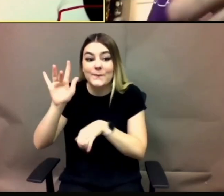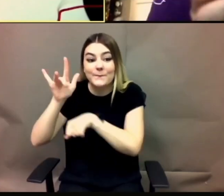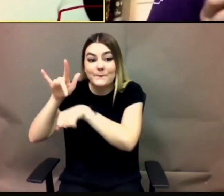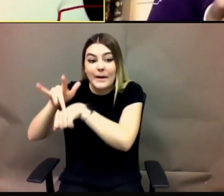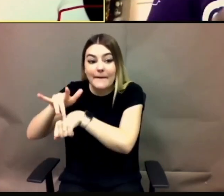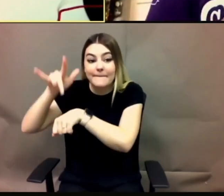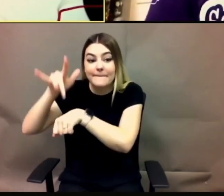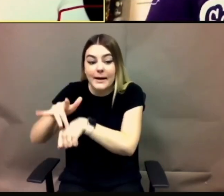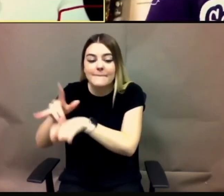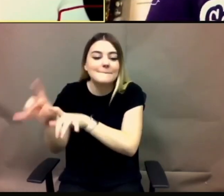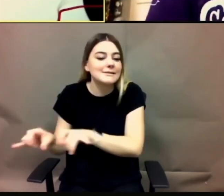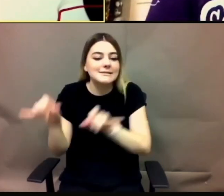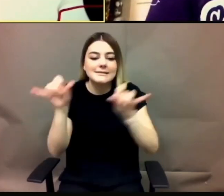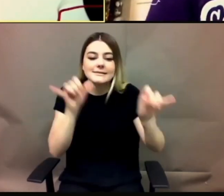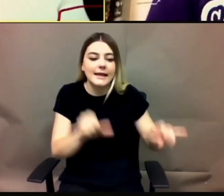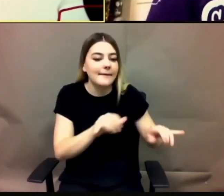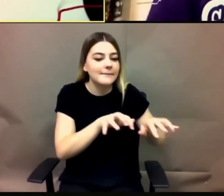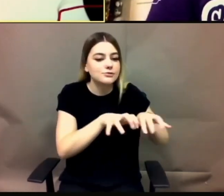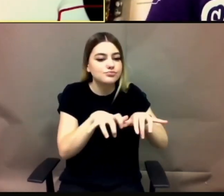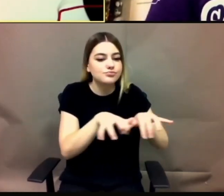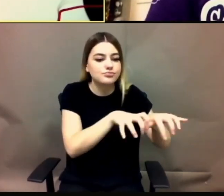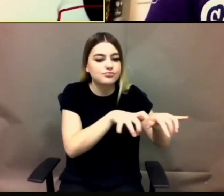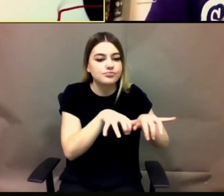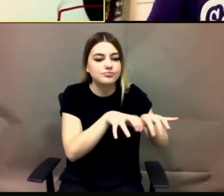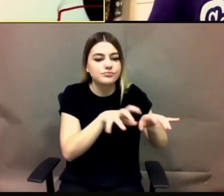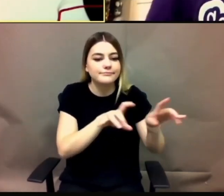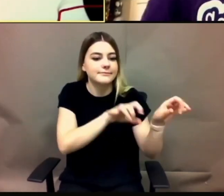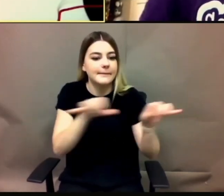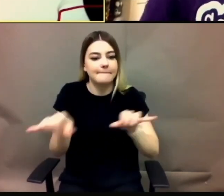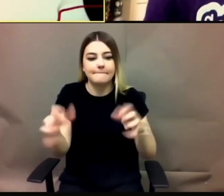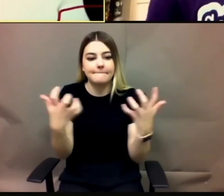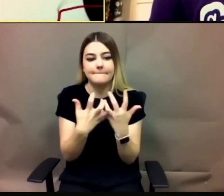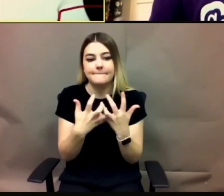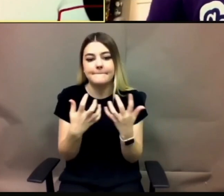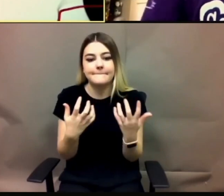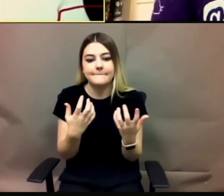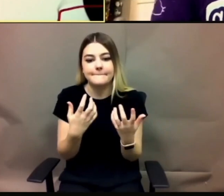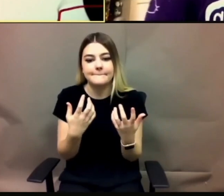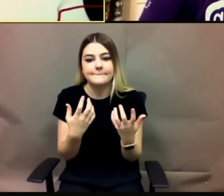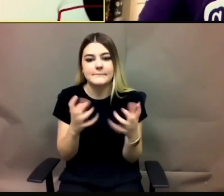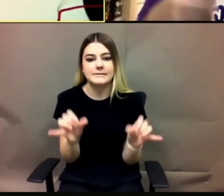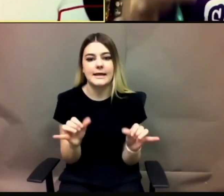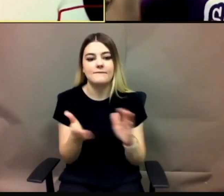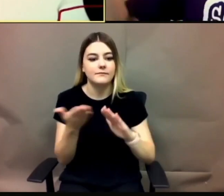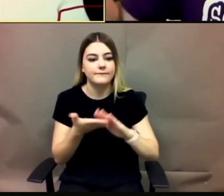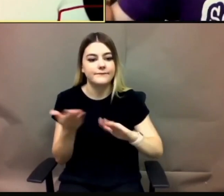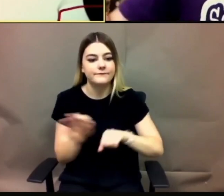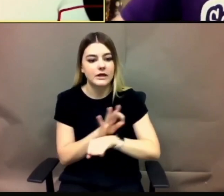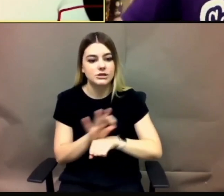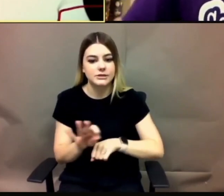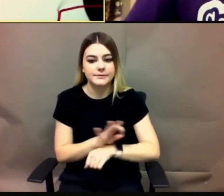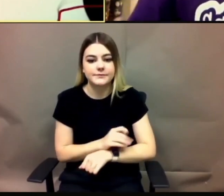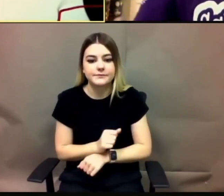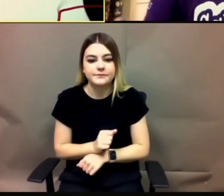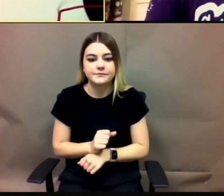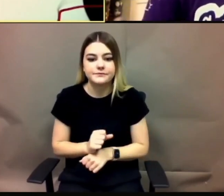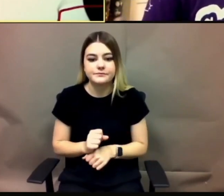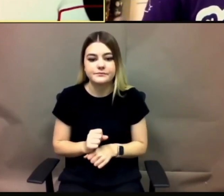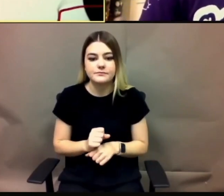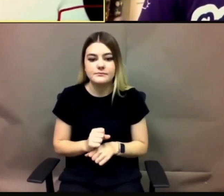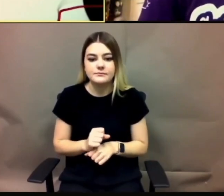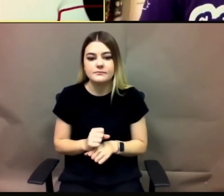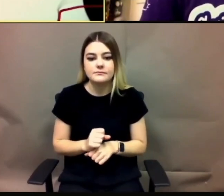version that anybody can make with like no money. We can just go in the recycling, get our Amazon bubble